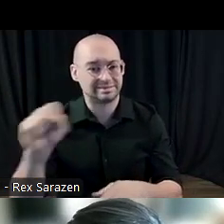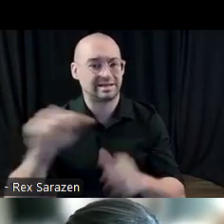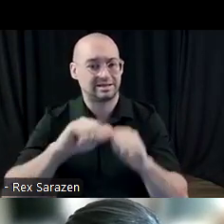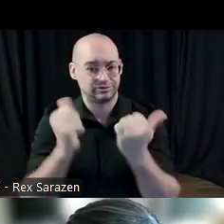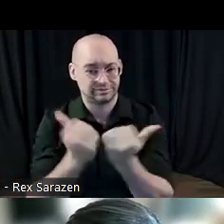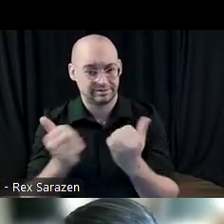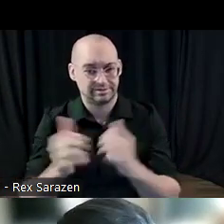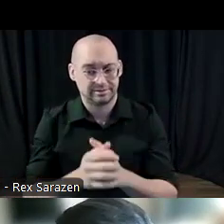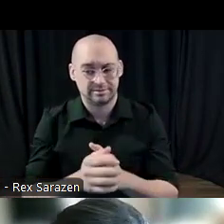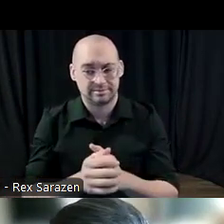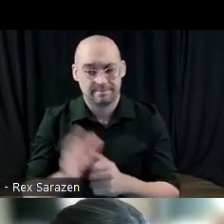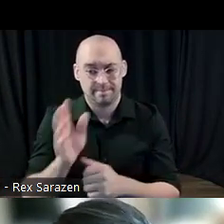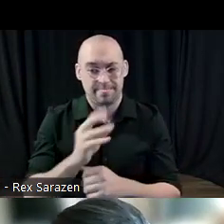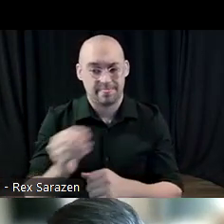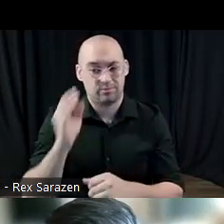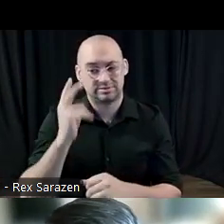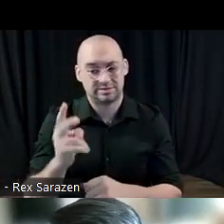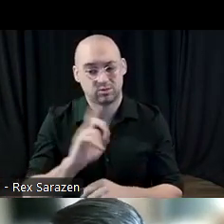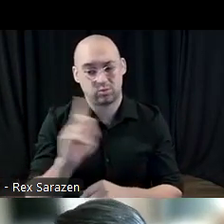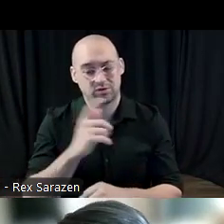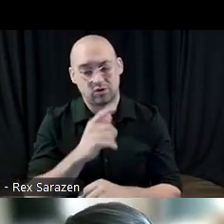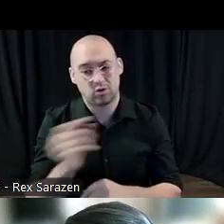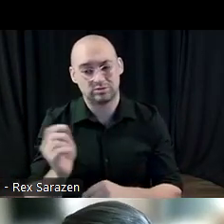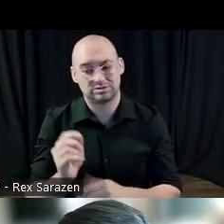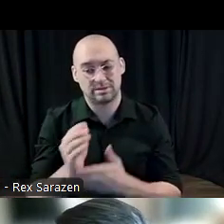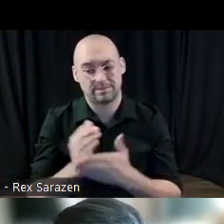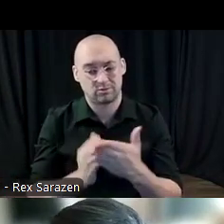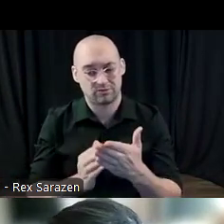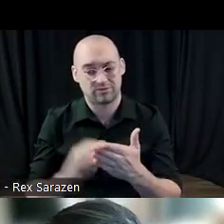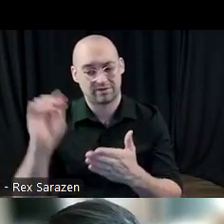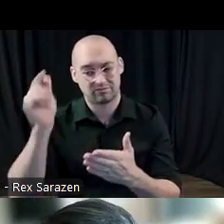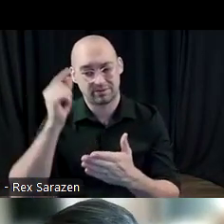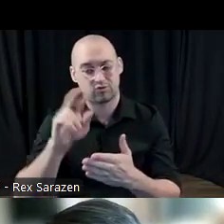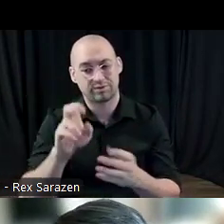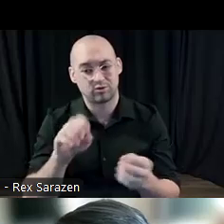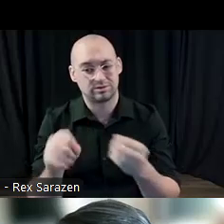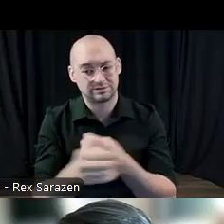And we'll see where that goes. It's part of the government reorganization